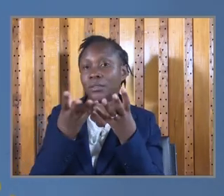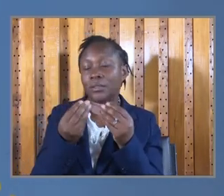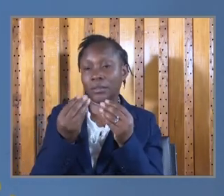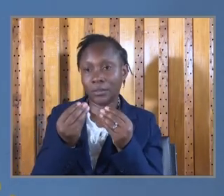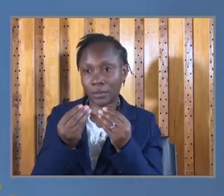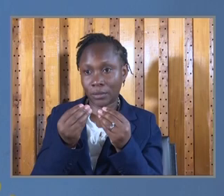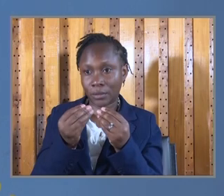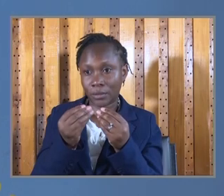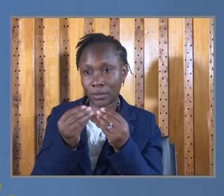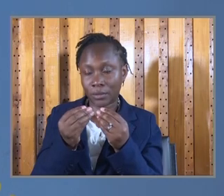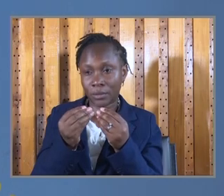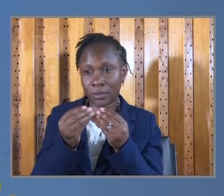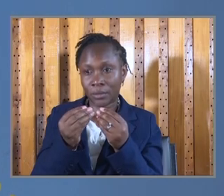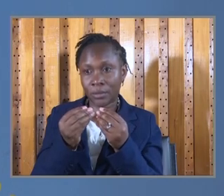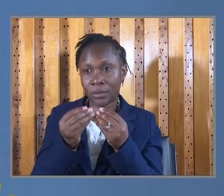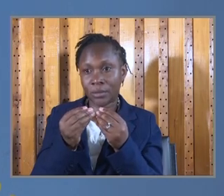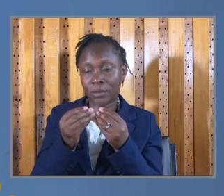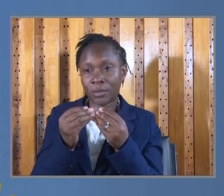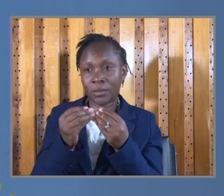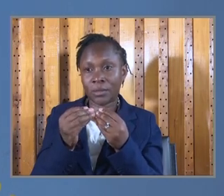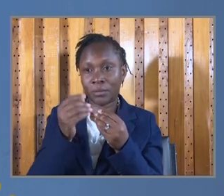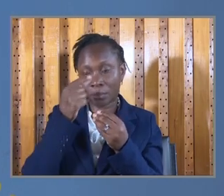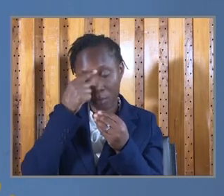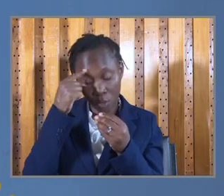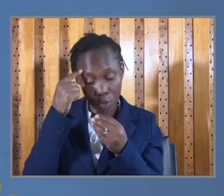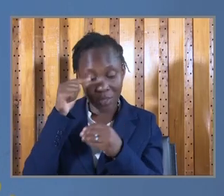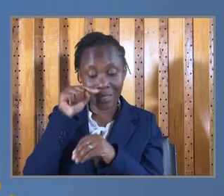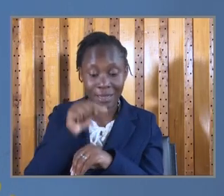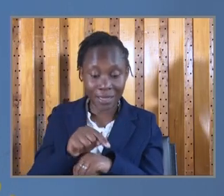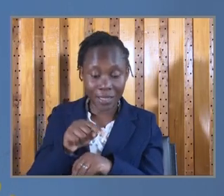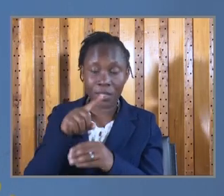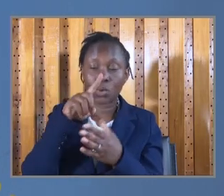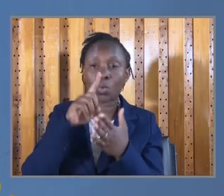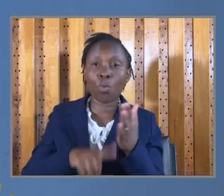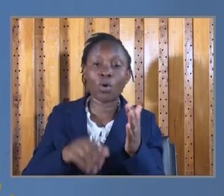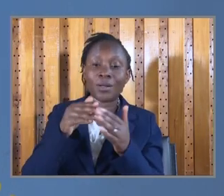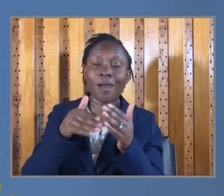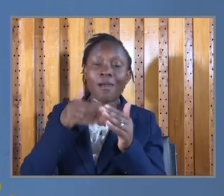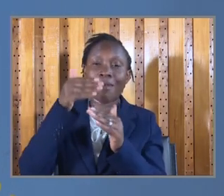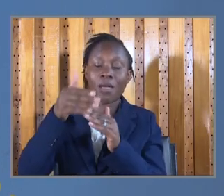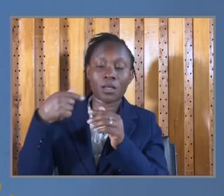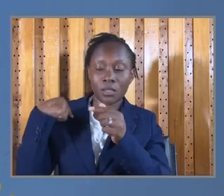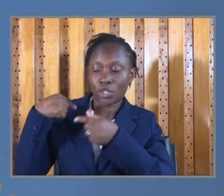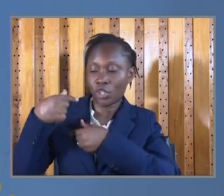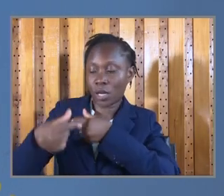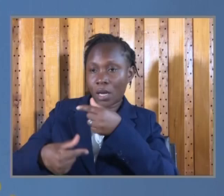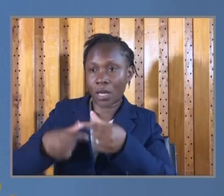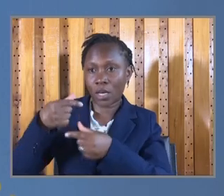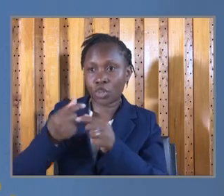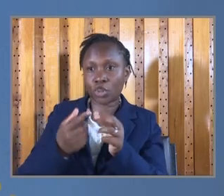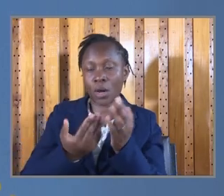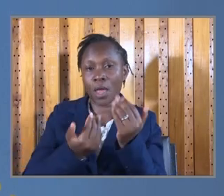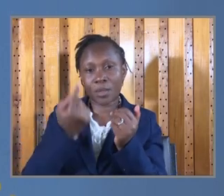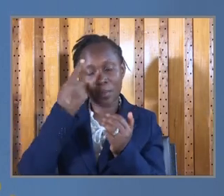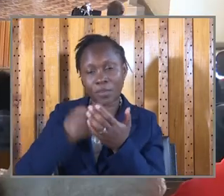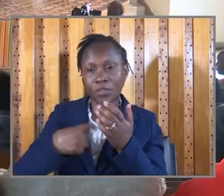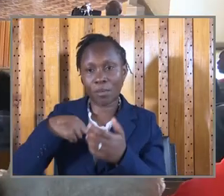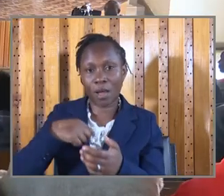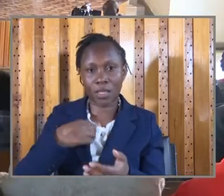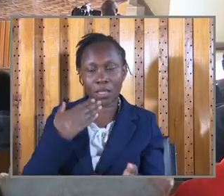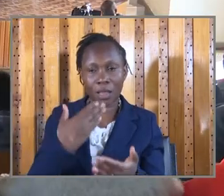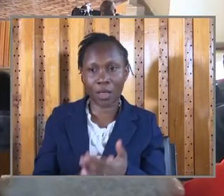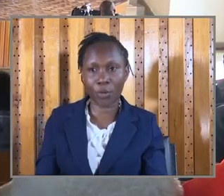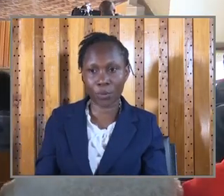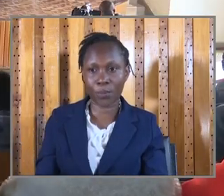so, because this is what the next generation expects of all of us. Thank you very much.